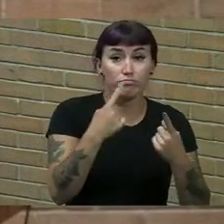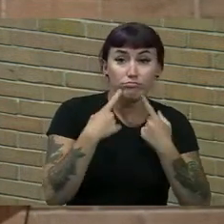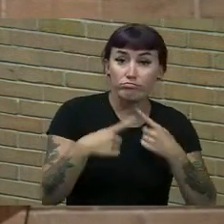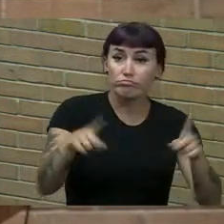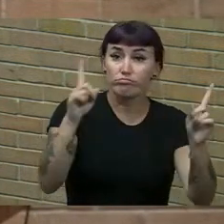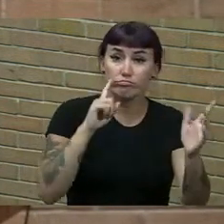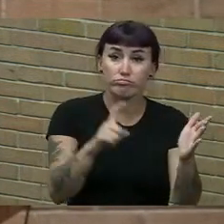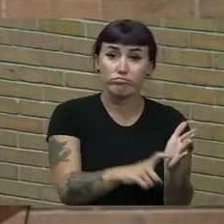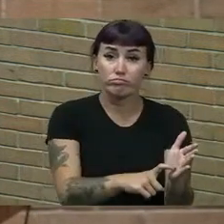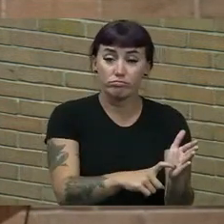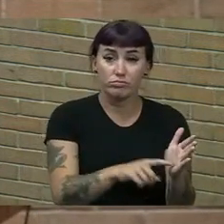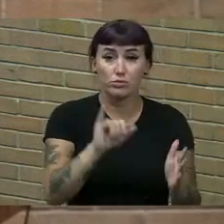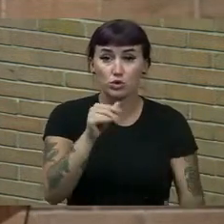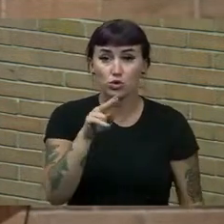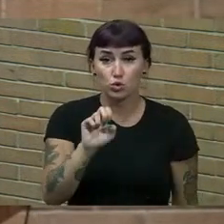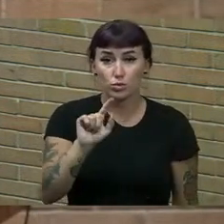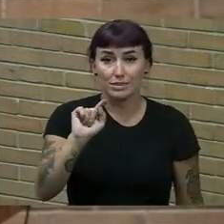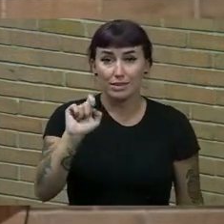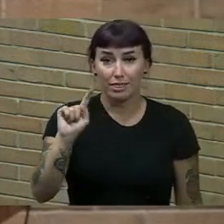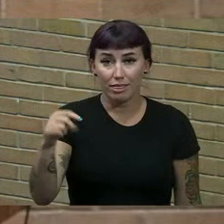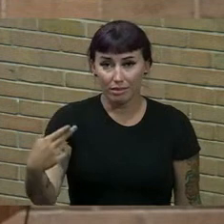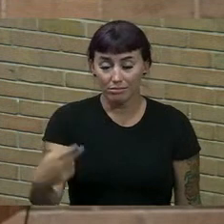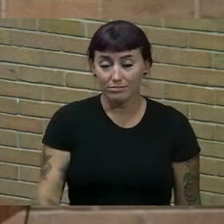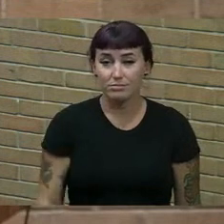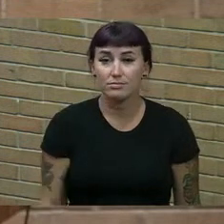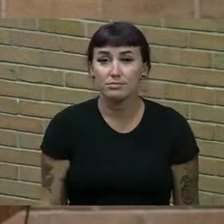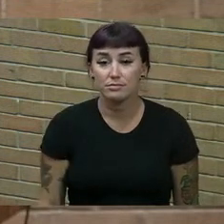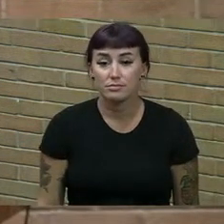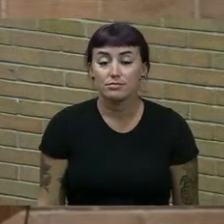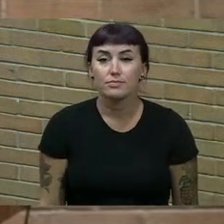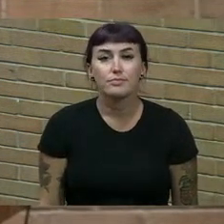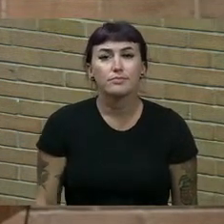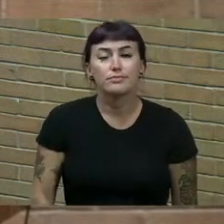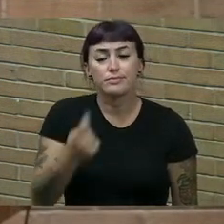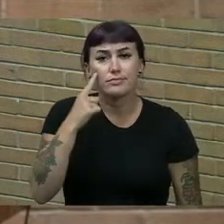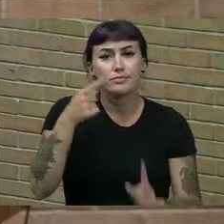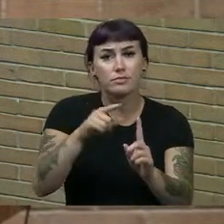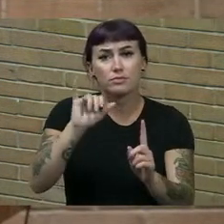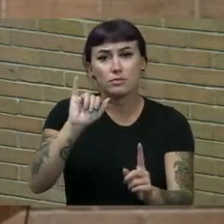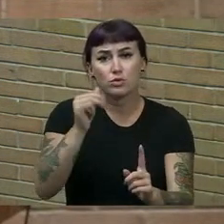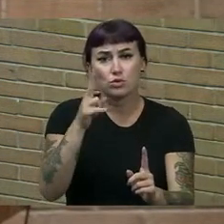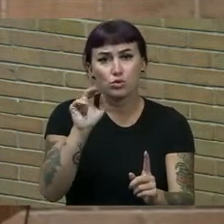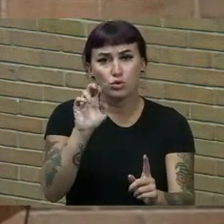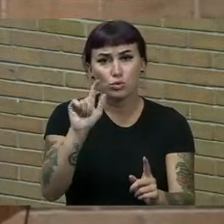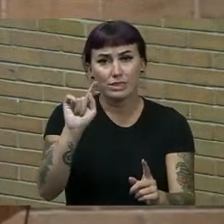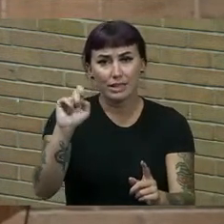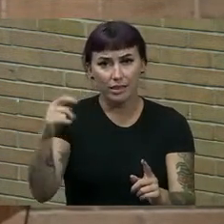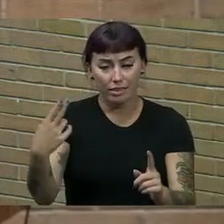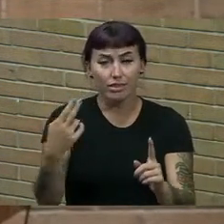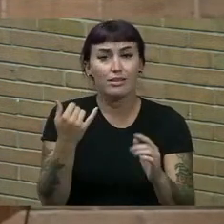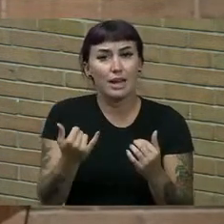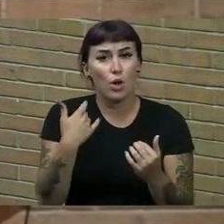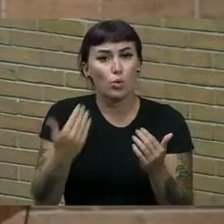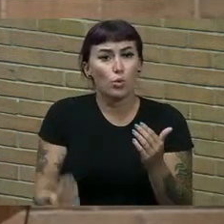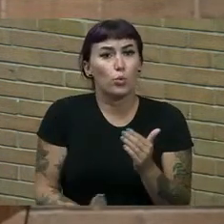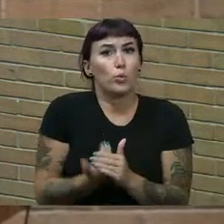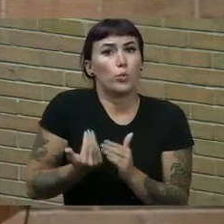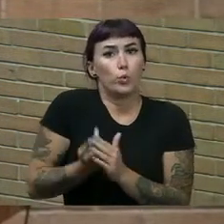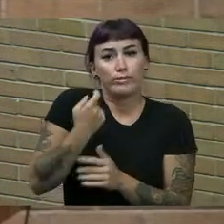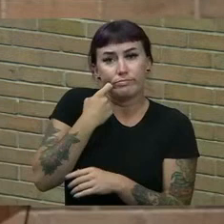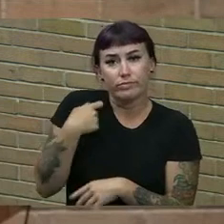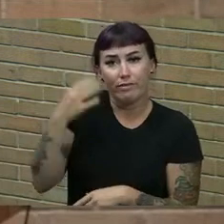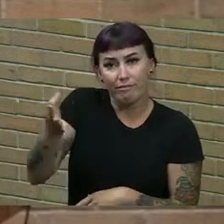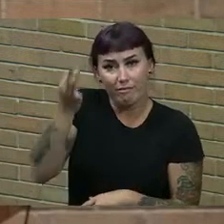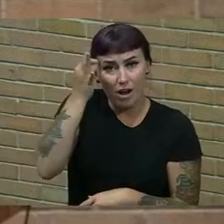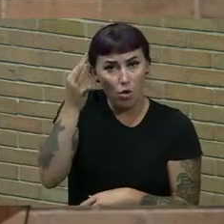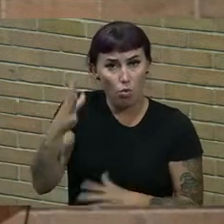proclamation recognizing Juneteenth. Of course, Juneteenth is now the newest federal holiday,